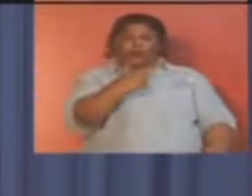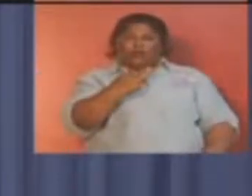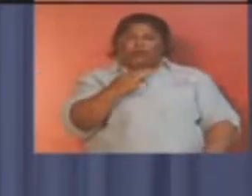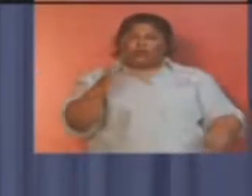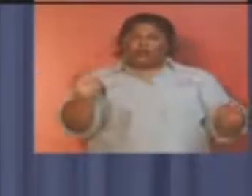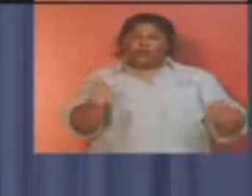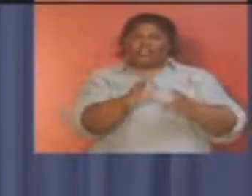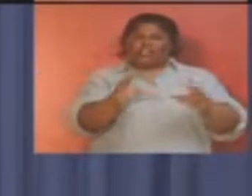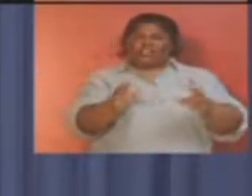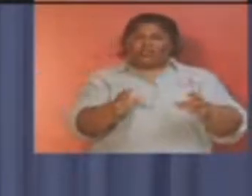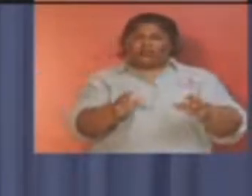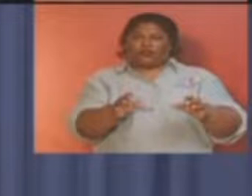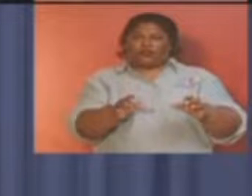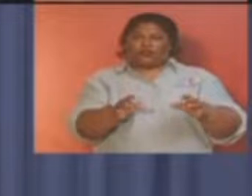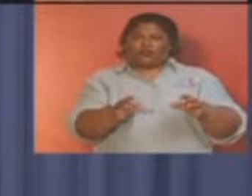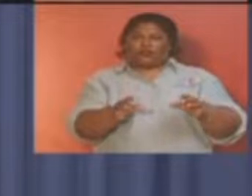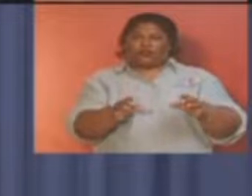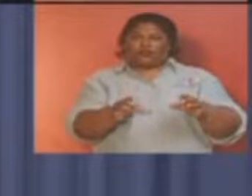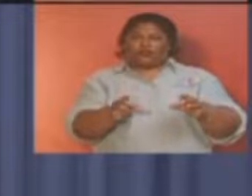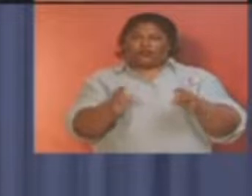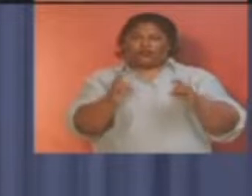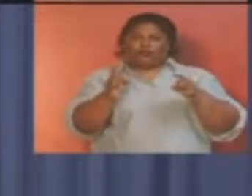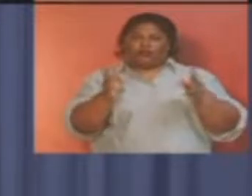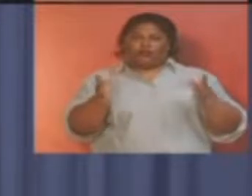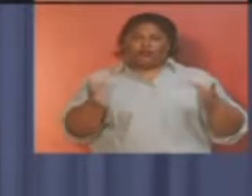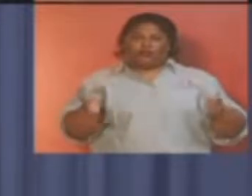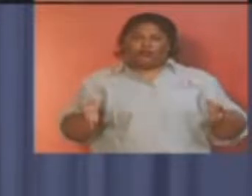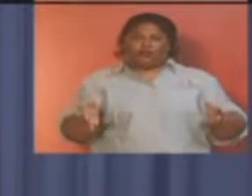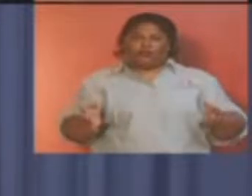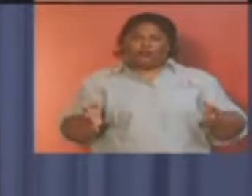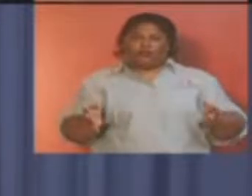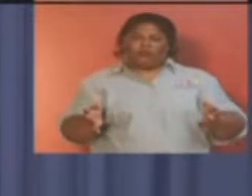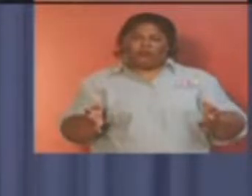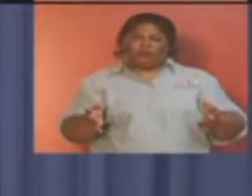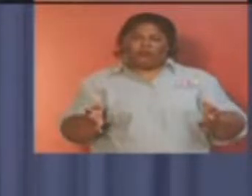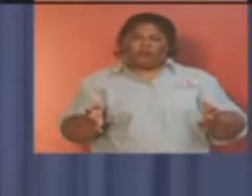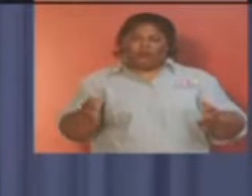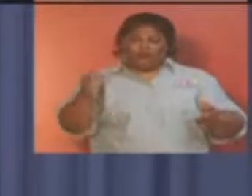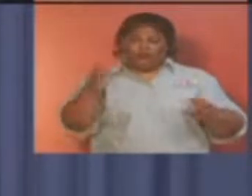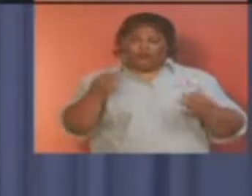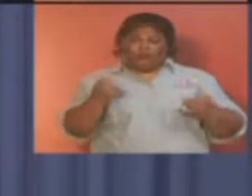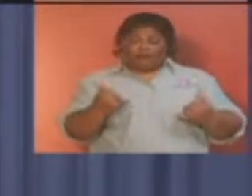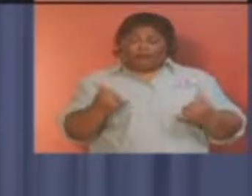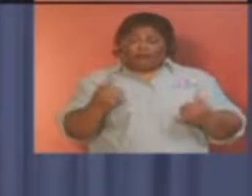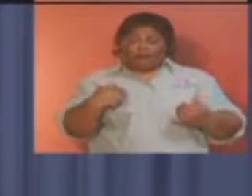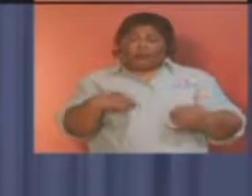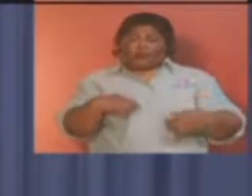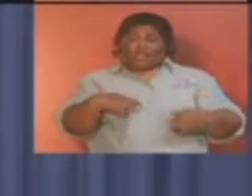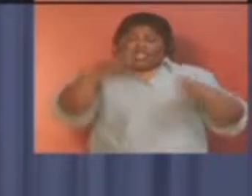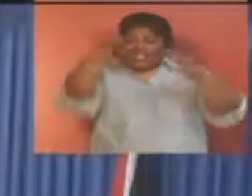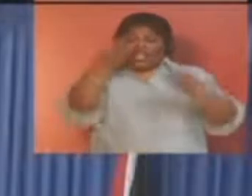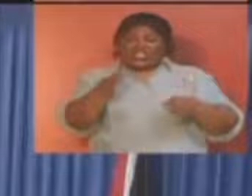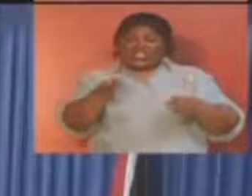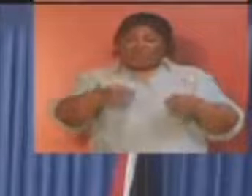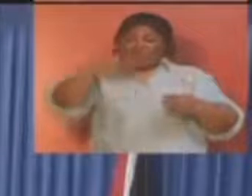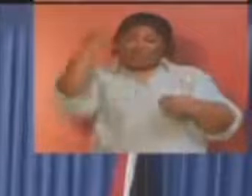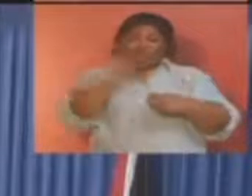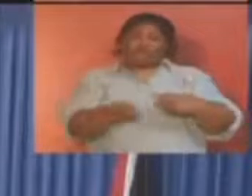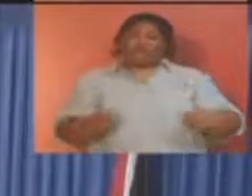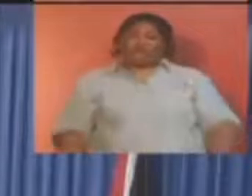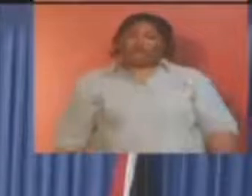optimal level of care. So I don't know if the CMO wants to add to it now.